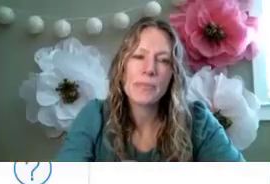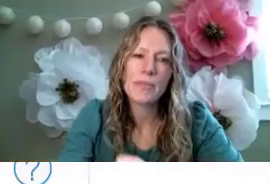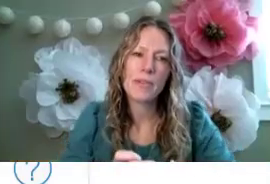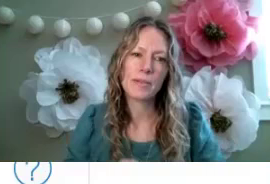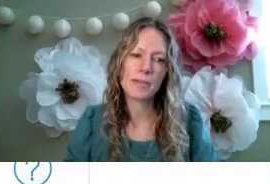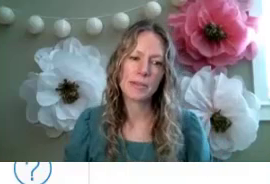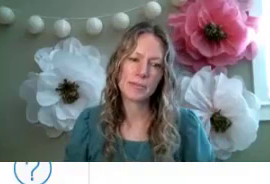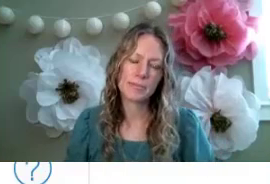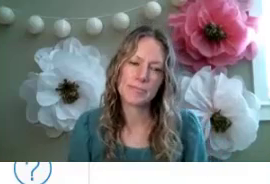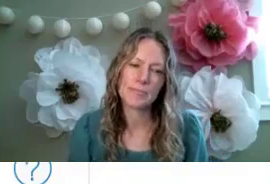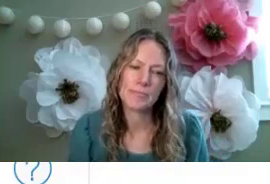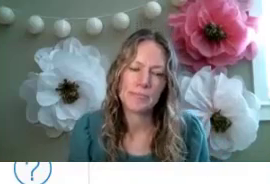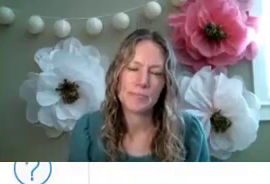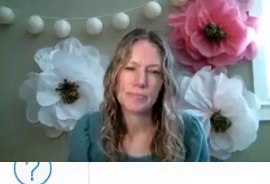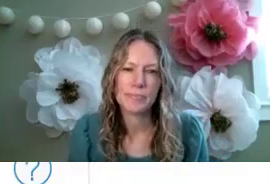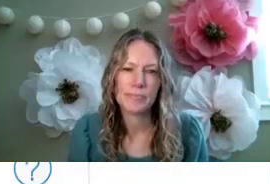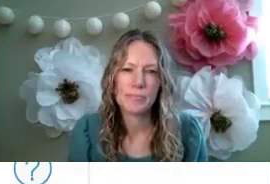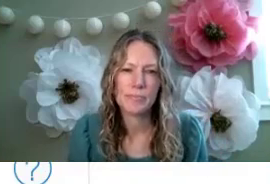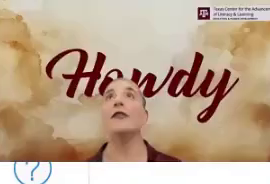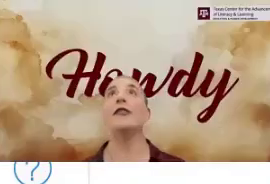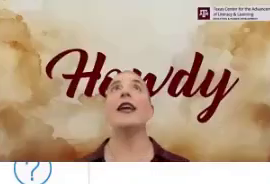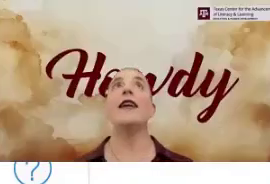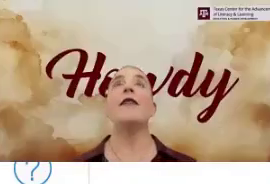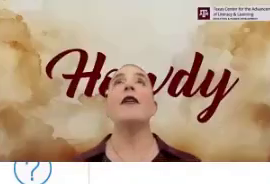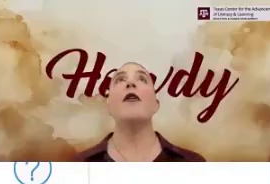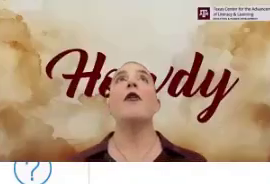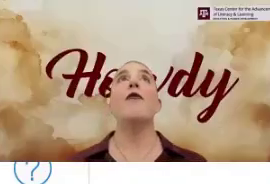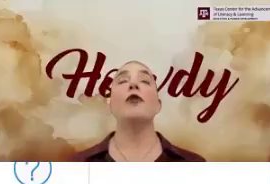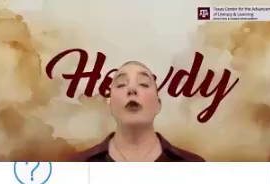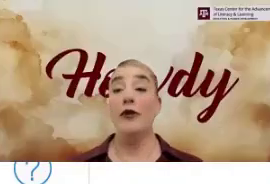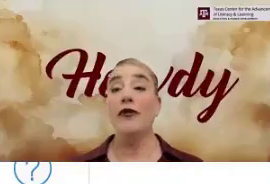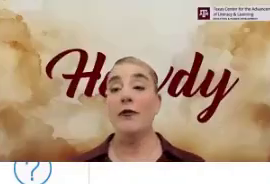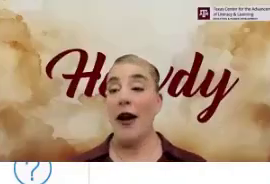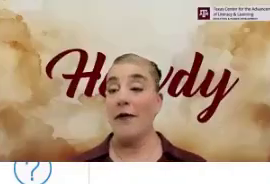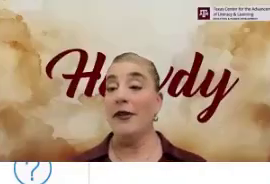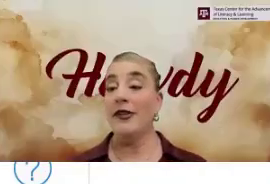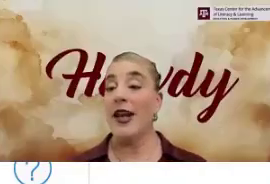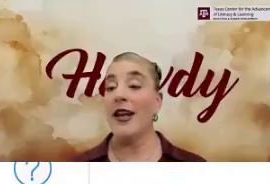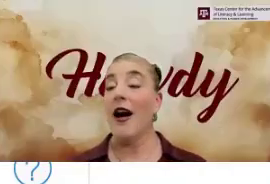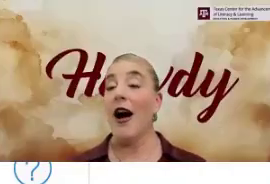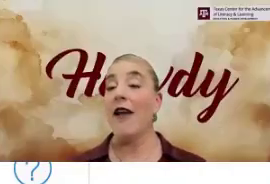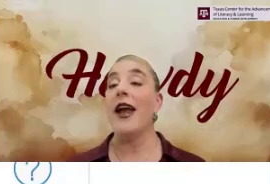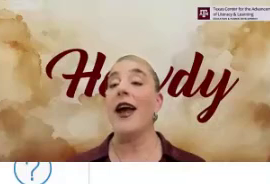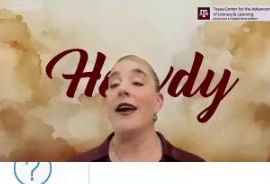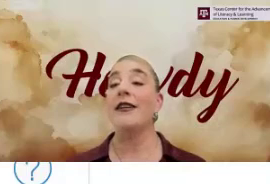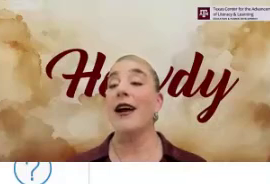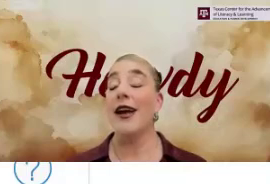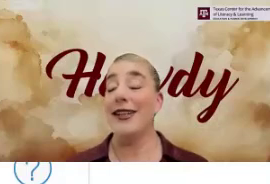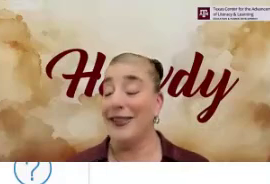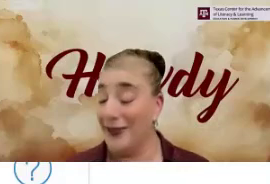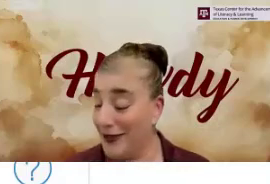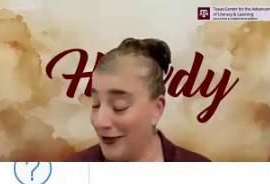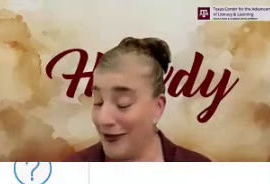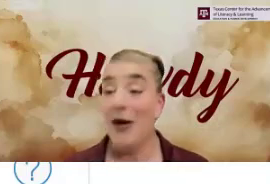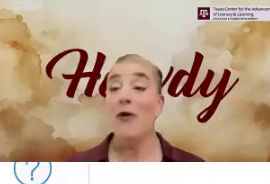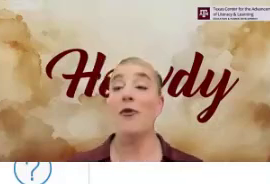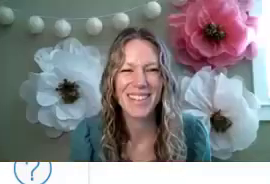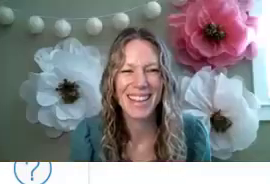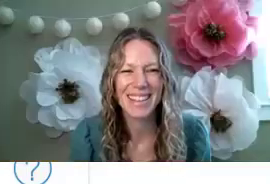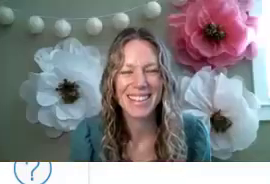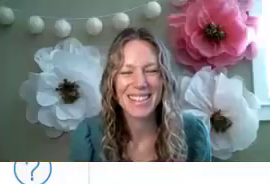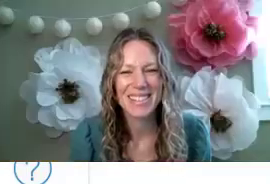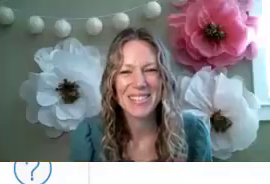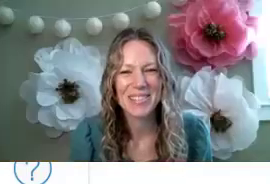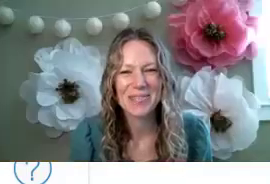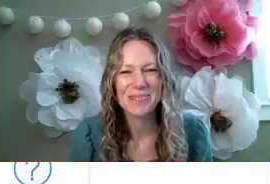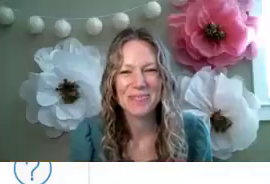Okay. And again, I think the thing, and I want to say, learn from my mistake. I've agonized